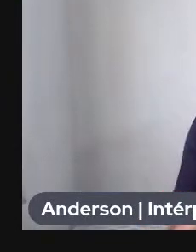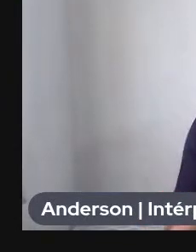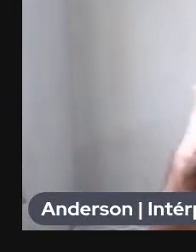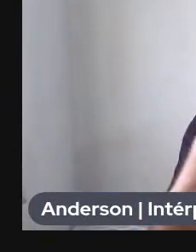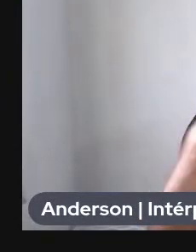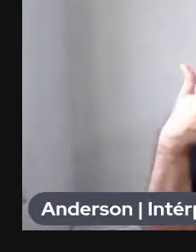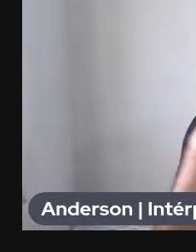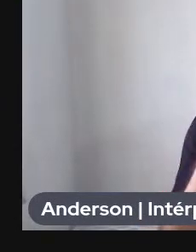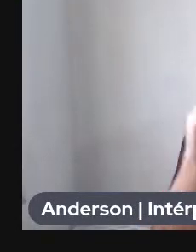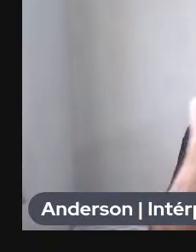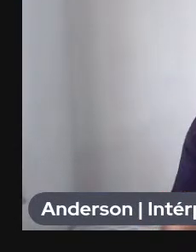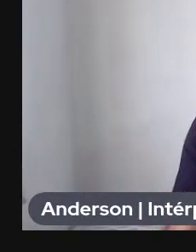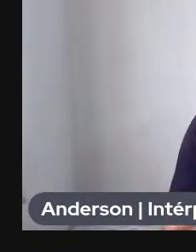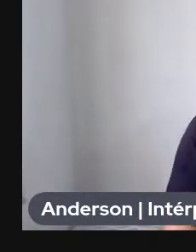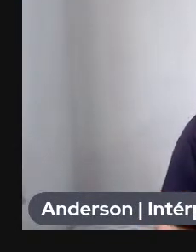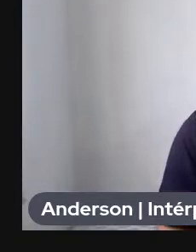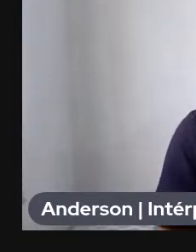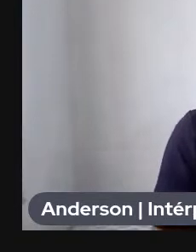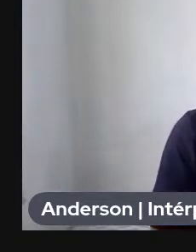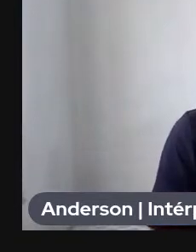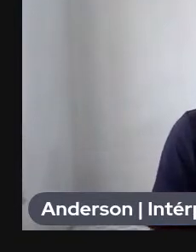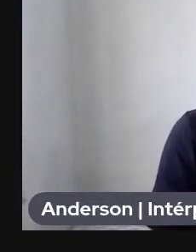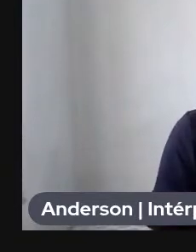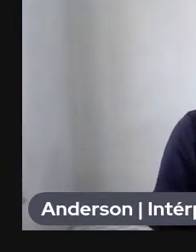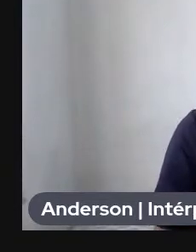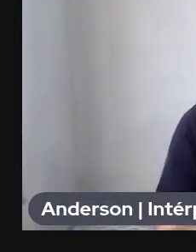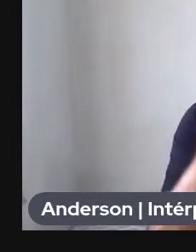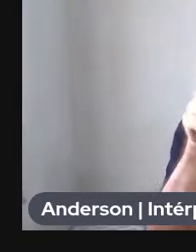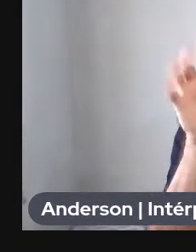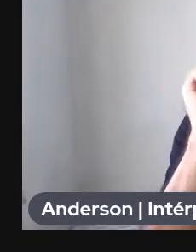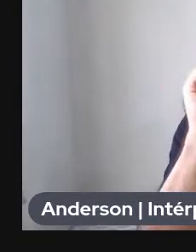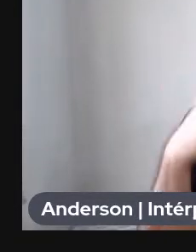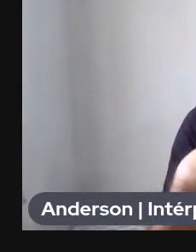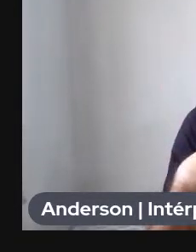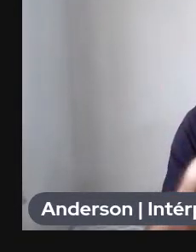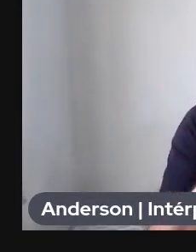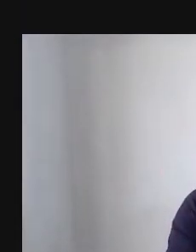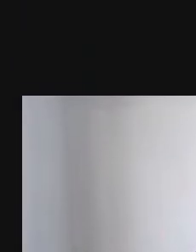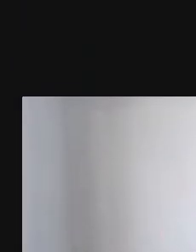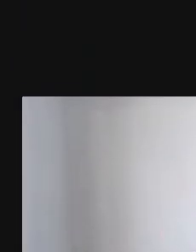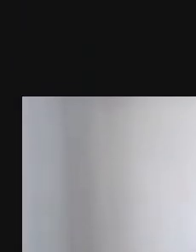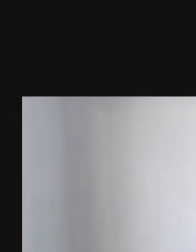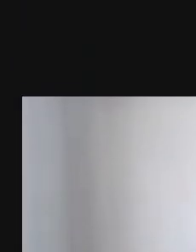you just... Thank you. Can you hear me?